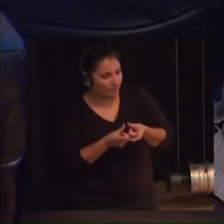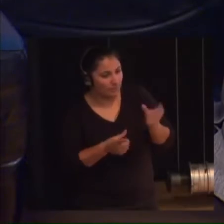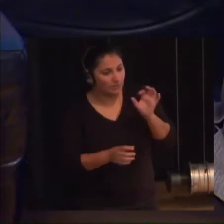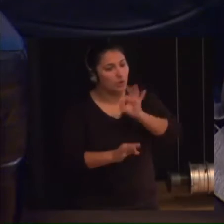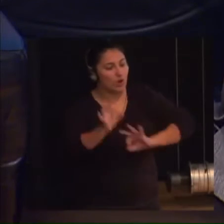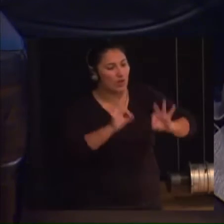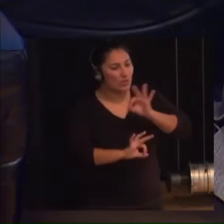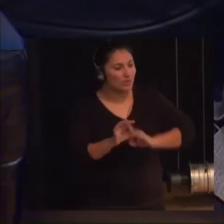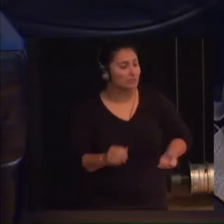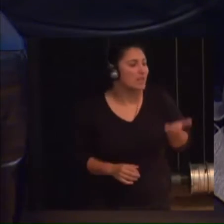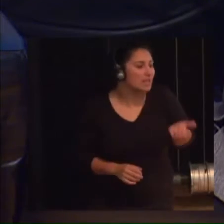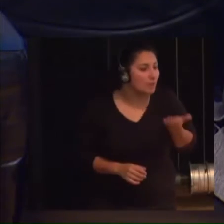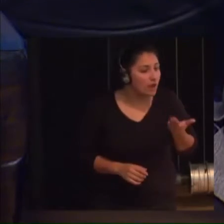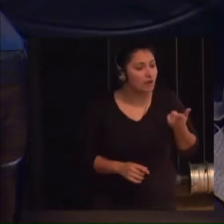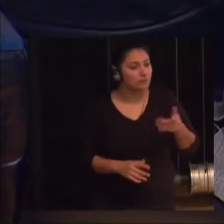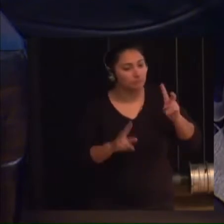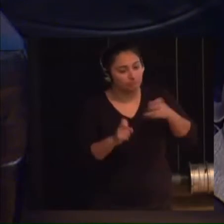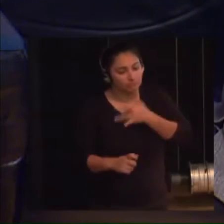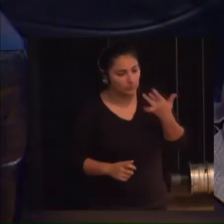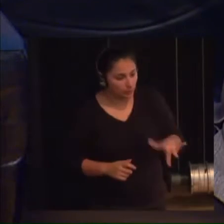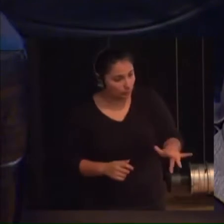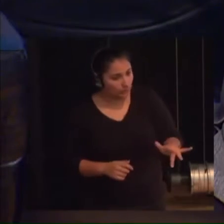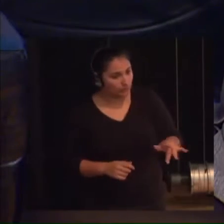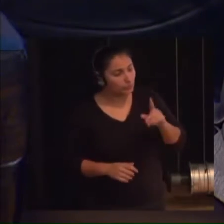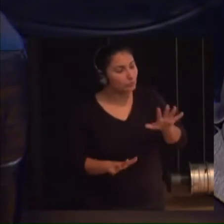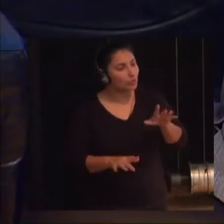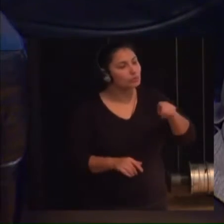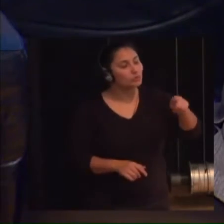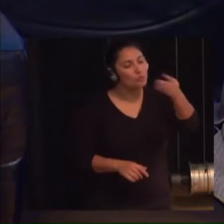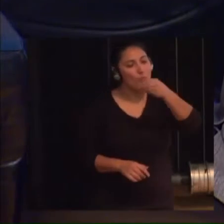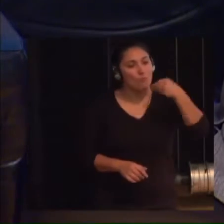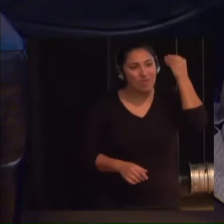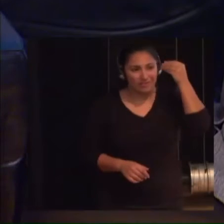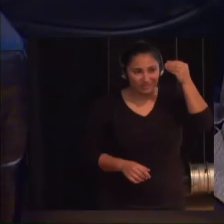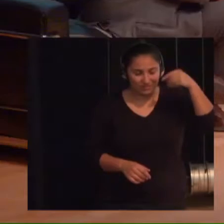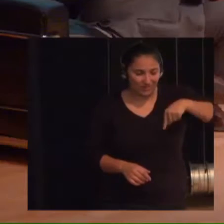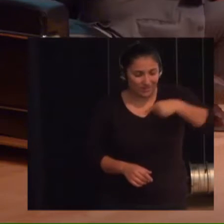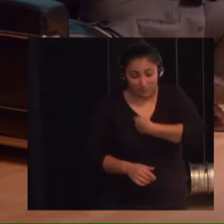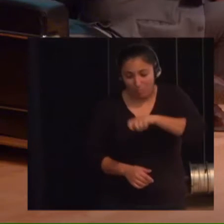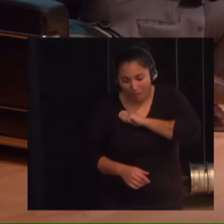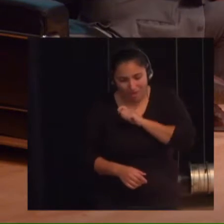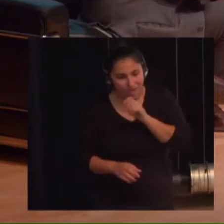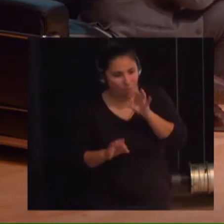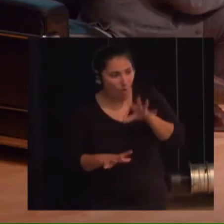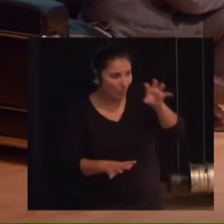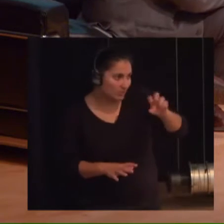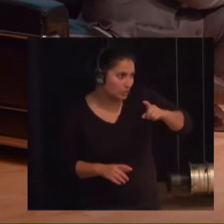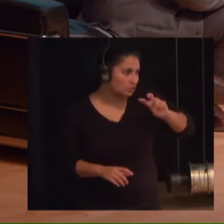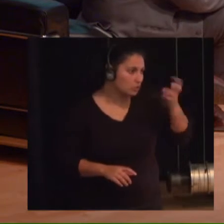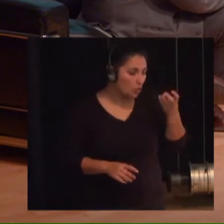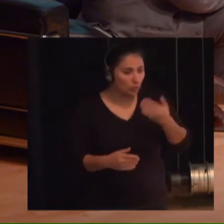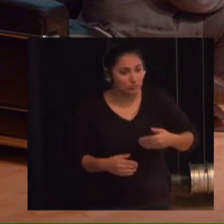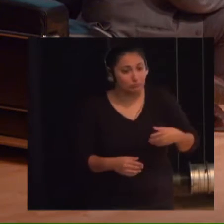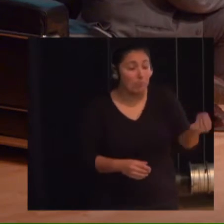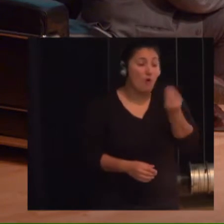Do you think that we are like other countries, or we are worse or better? So as far as I know, there is no philanthropy support for media. There